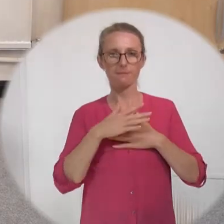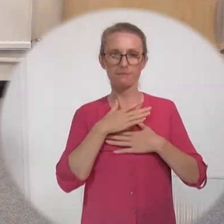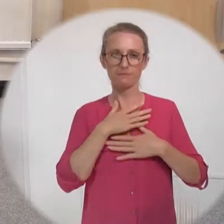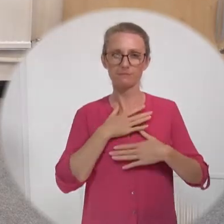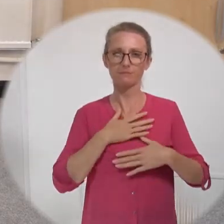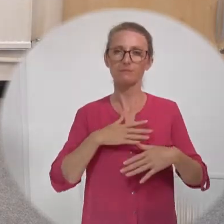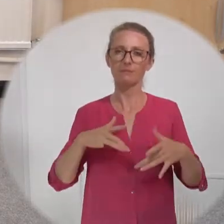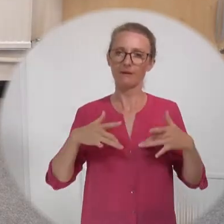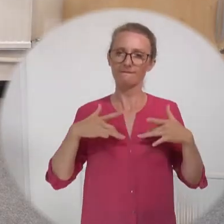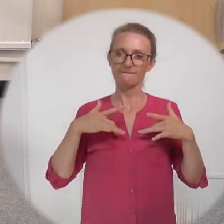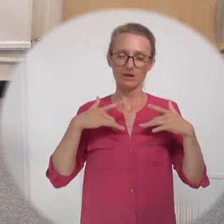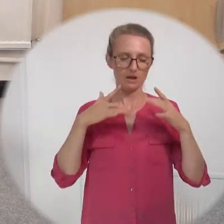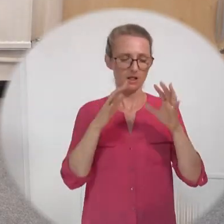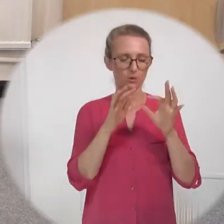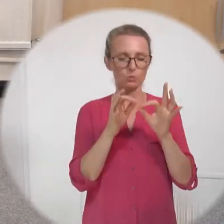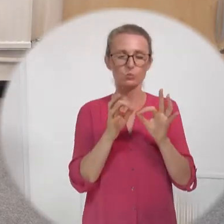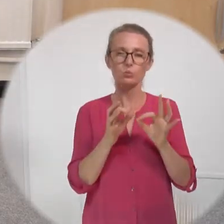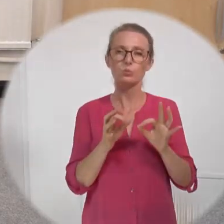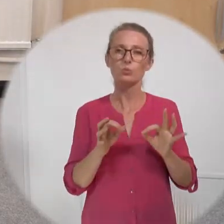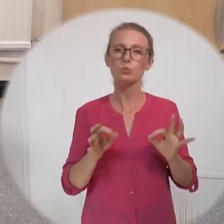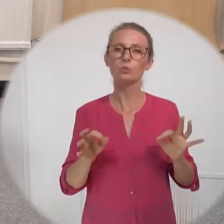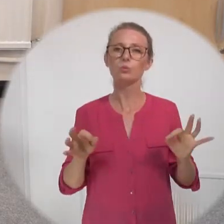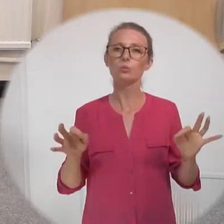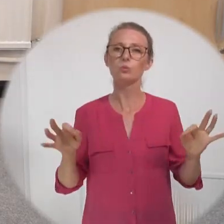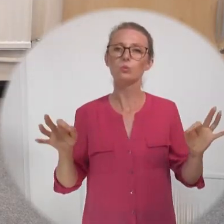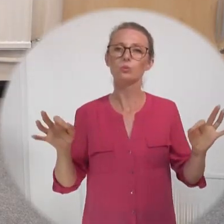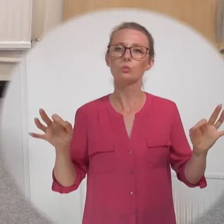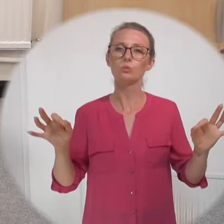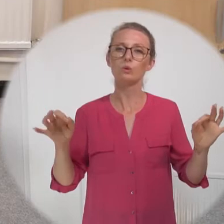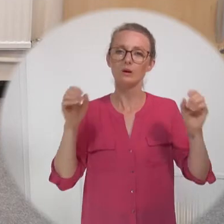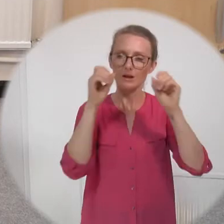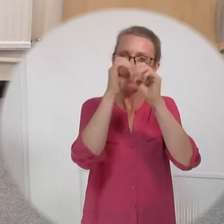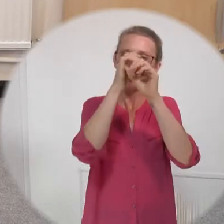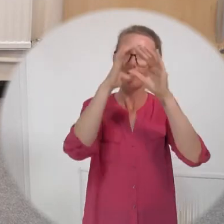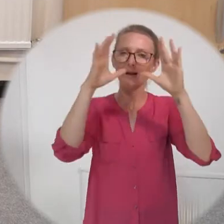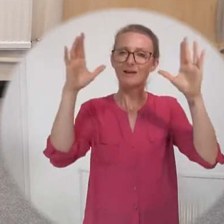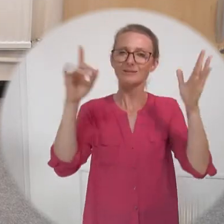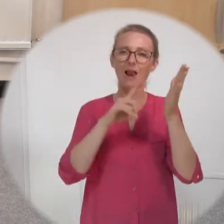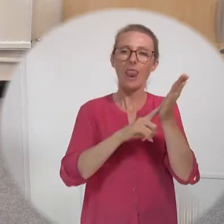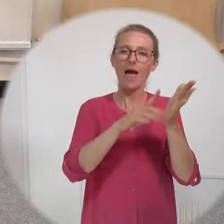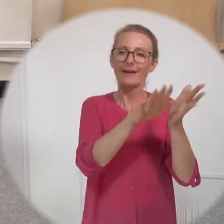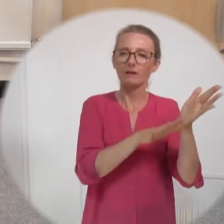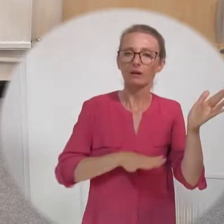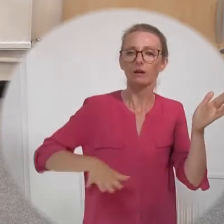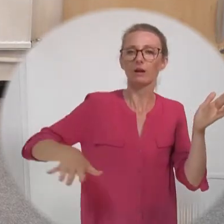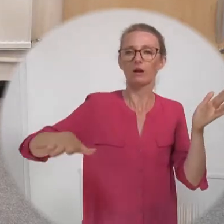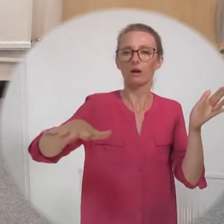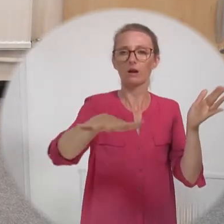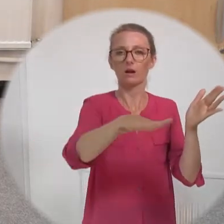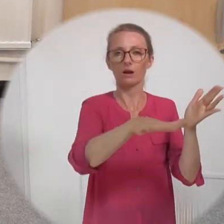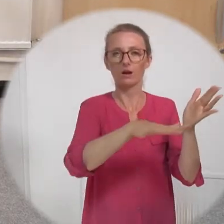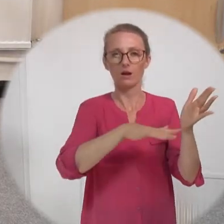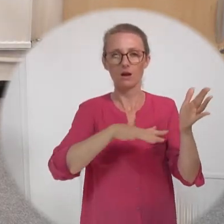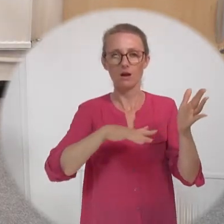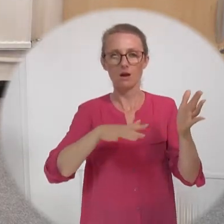Like a big, quiet pool of water. You know, just a few ripples here and there,